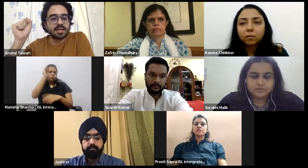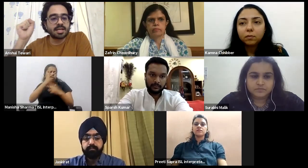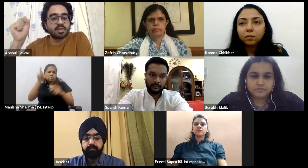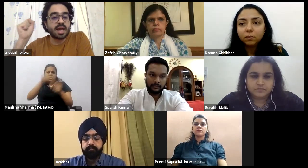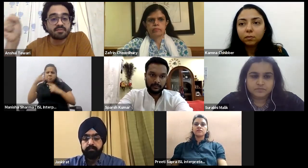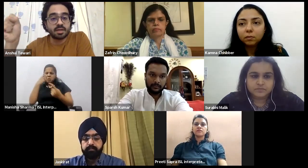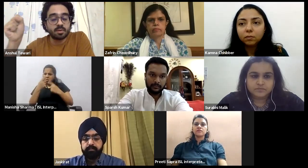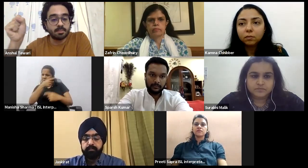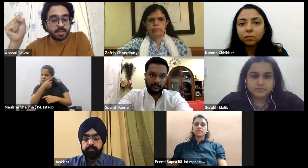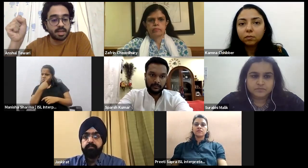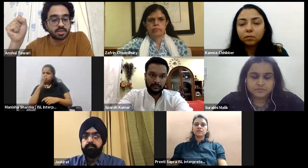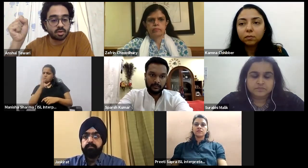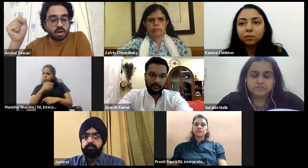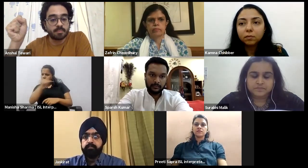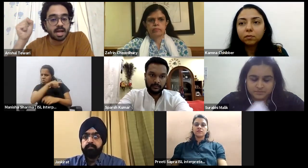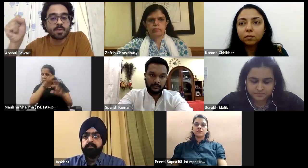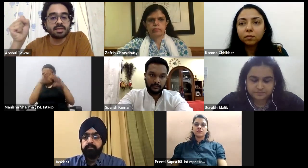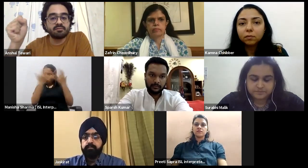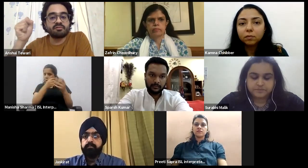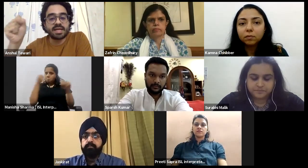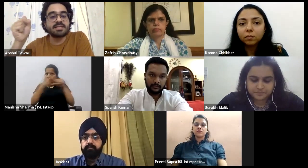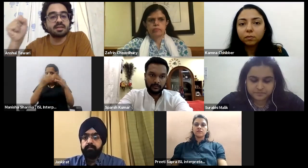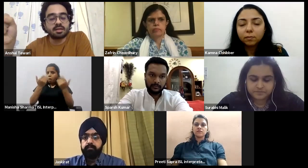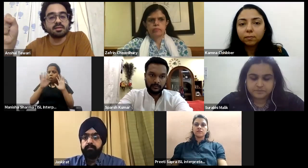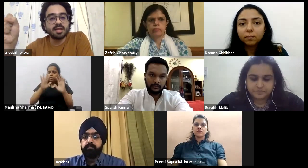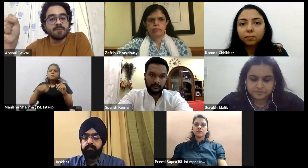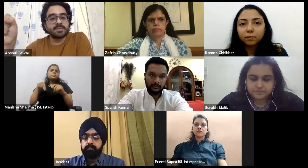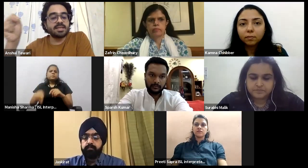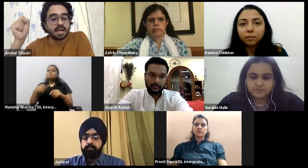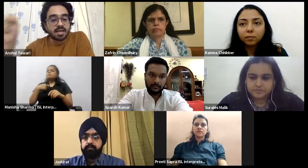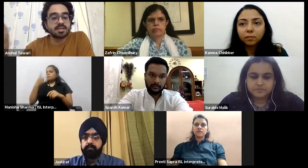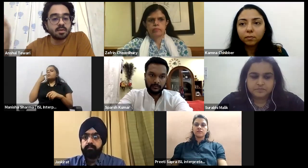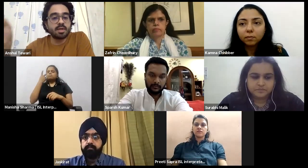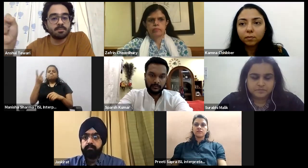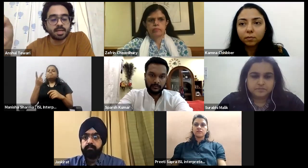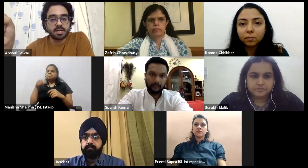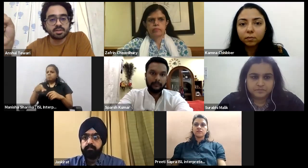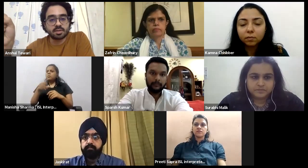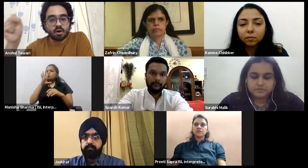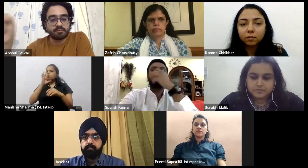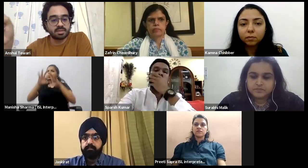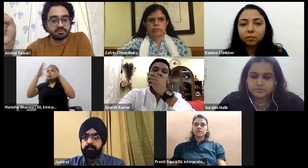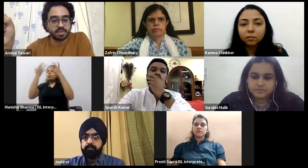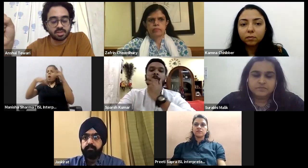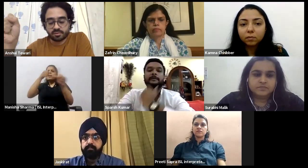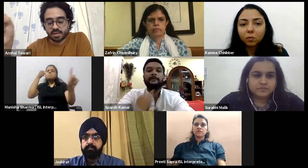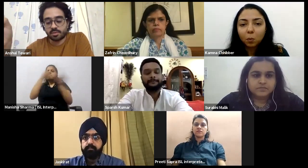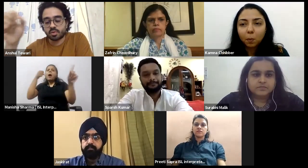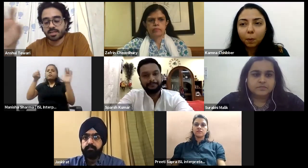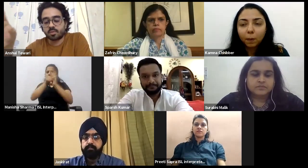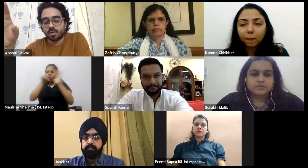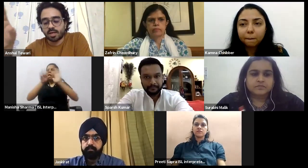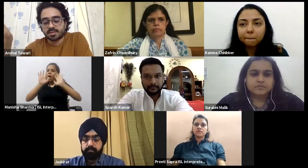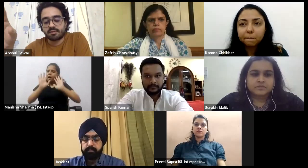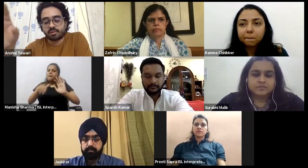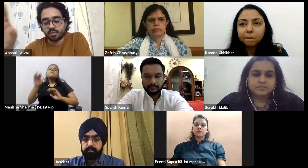whether it can actually have real world implications or not. But now I think we are fairly certain that there are real world implications of misinformation and fake news. So I